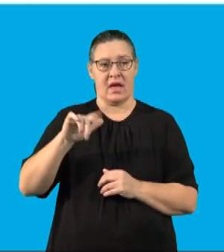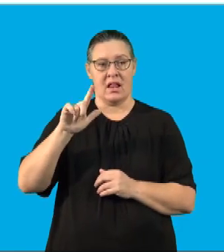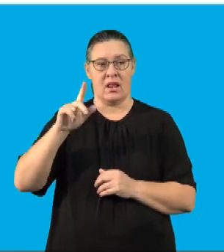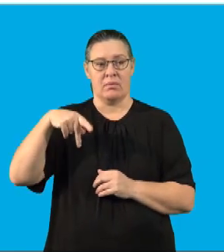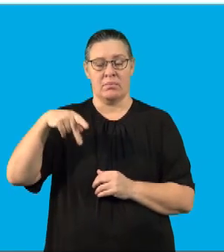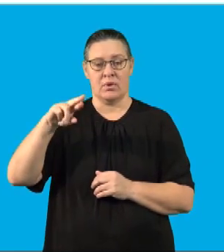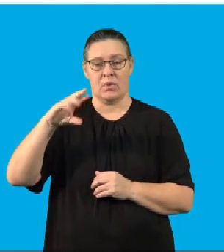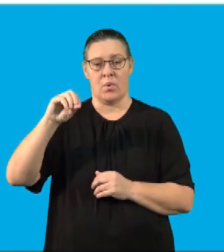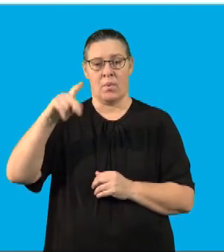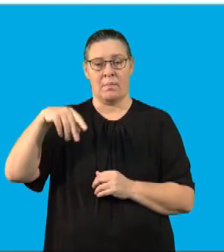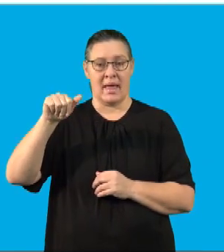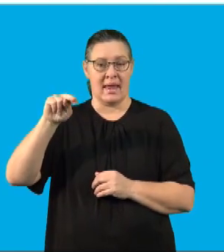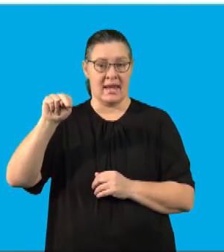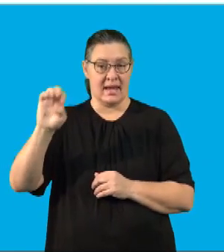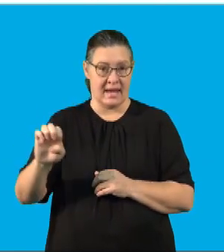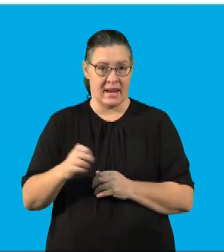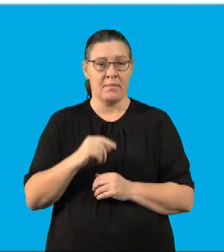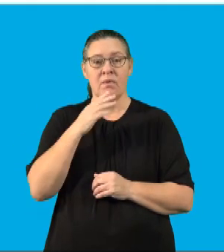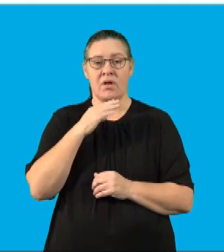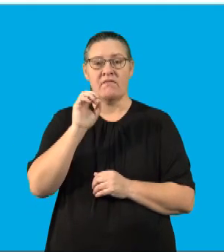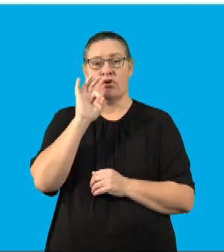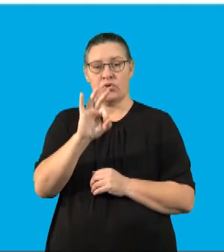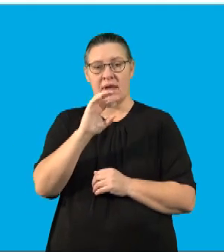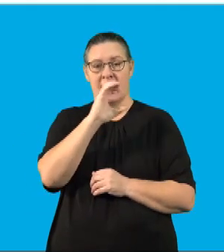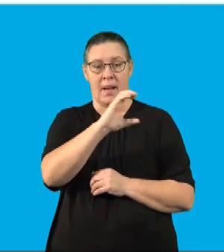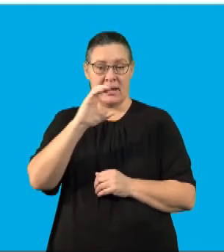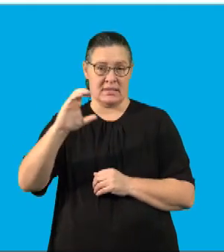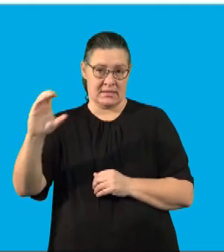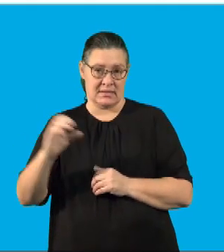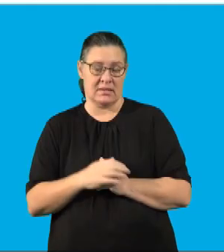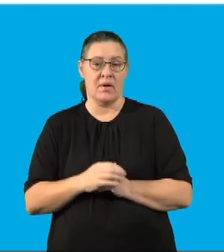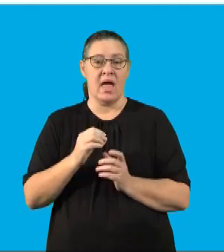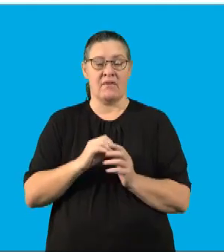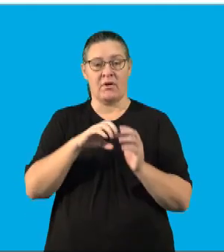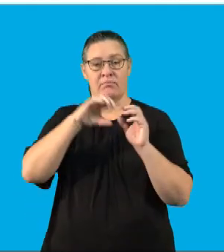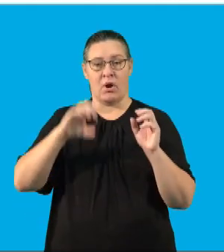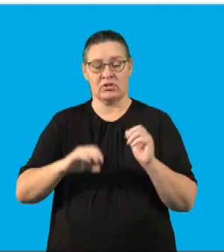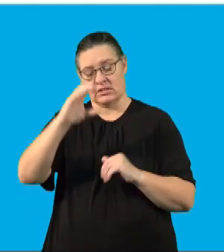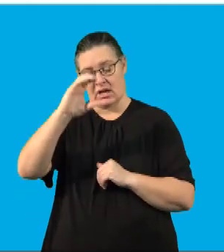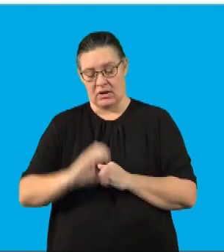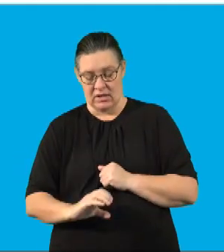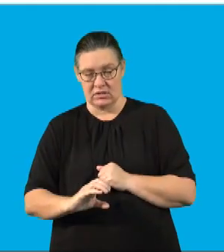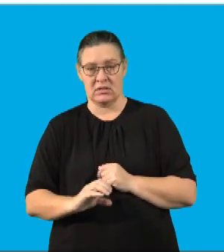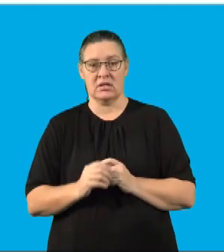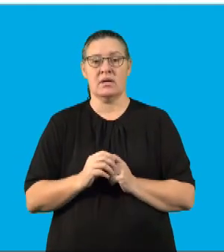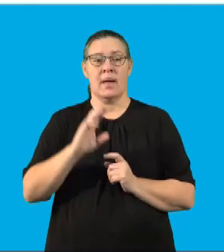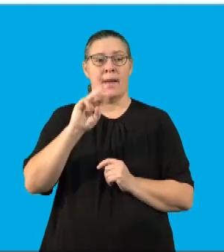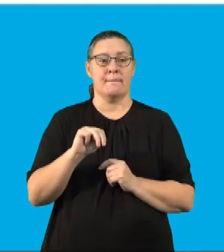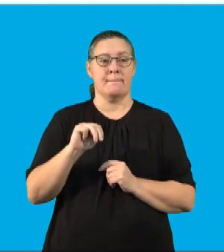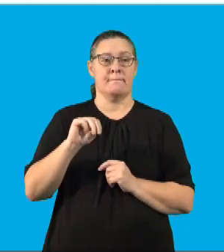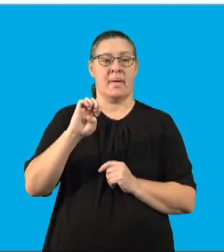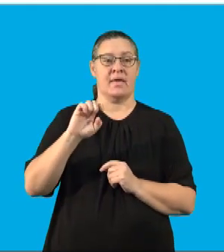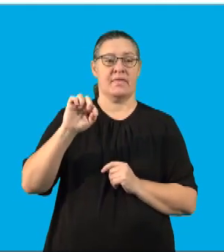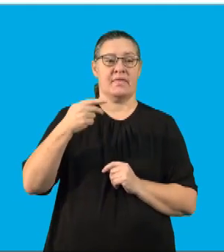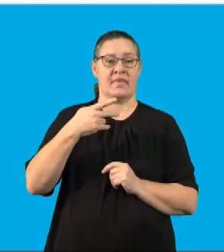we know that we have a long chain that has 3 carbons because of the prop. We have a branch that has 1 carbon, that's our